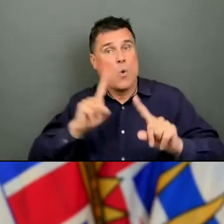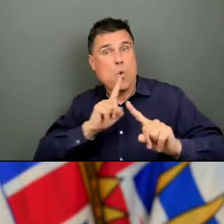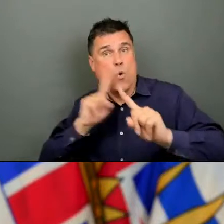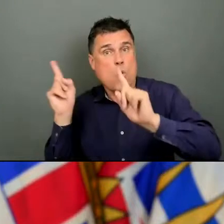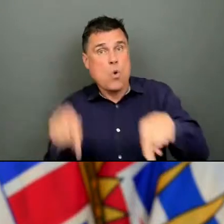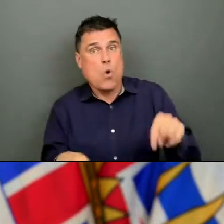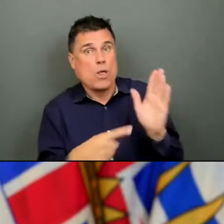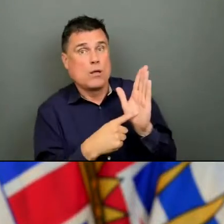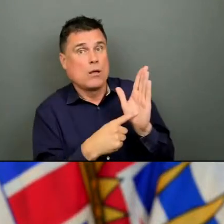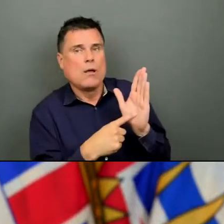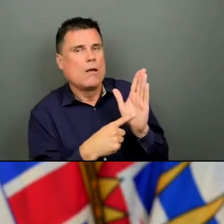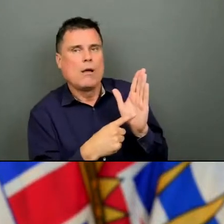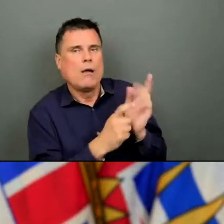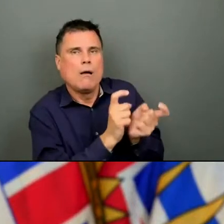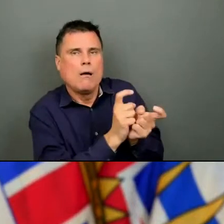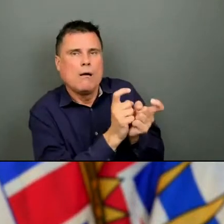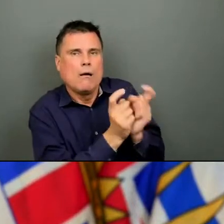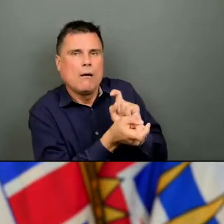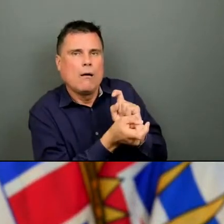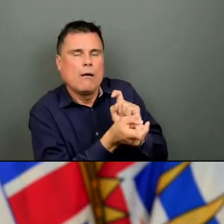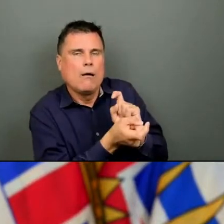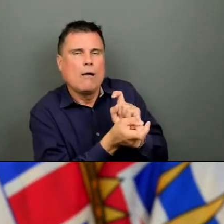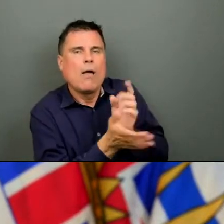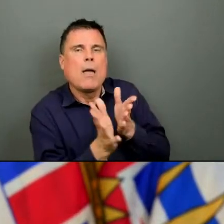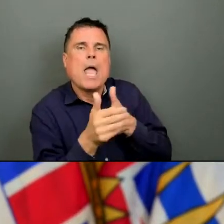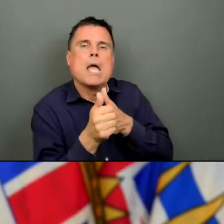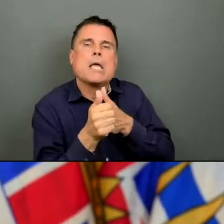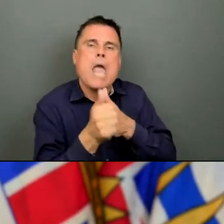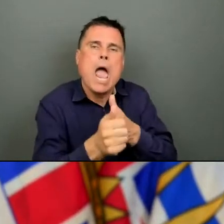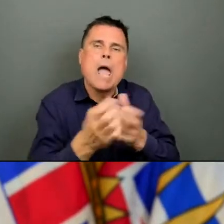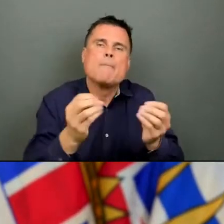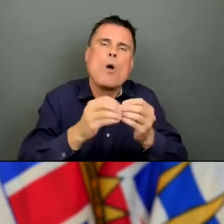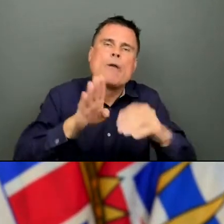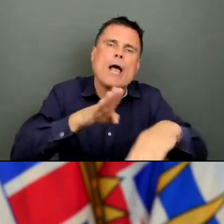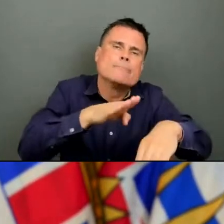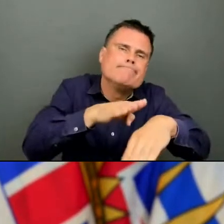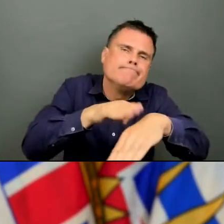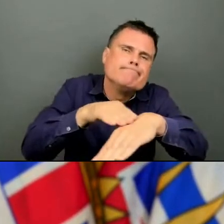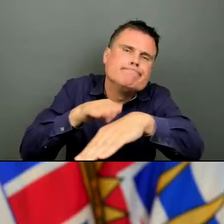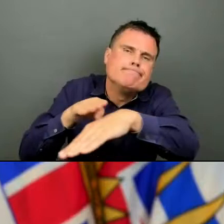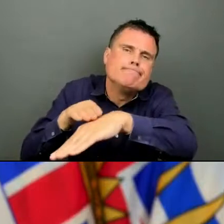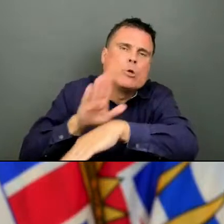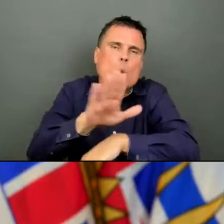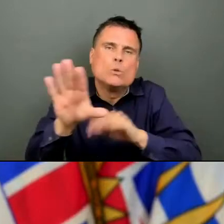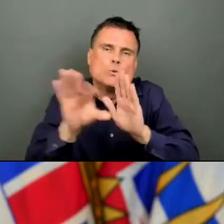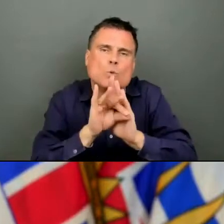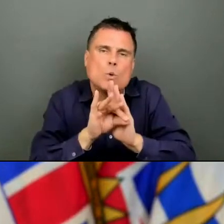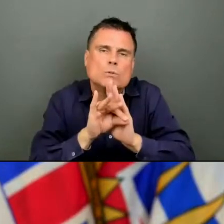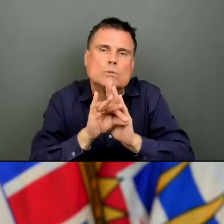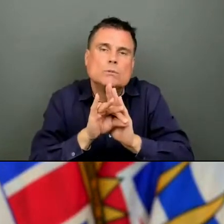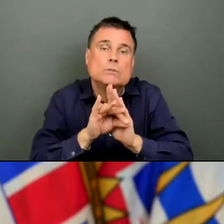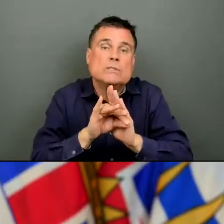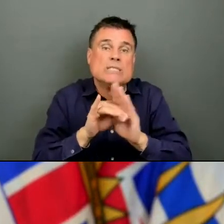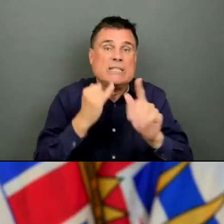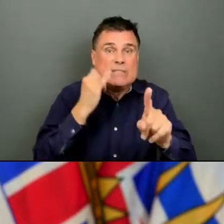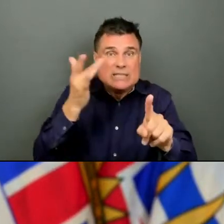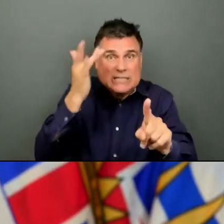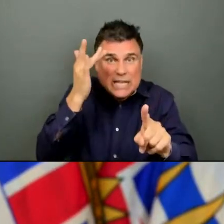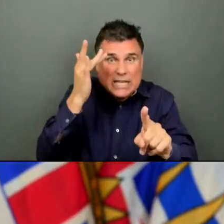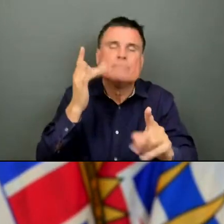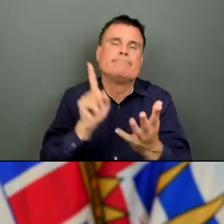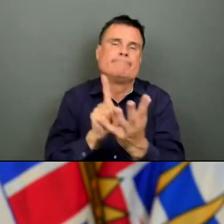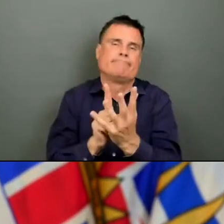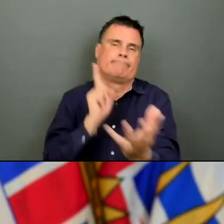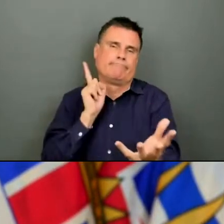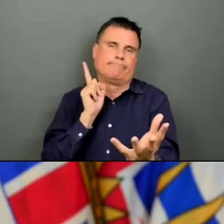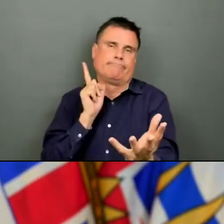that we use on a day-to-day basis to keep ourselves, to stay away from others if we're feeling unwell ourselves, to get back